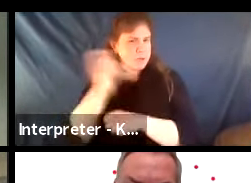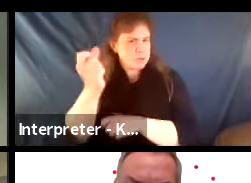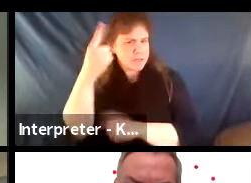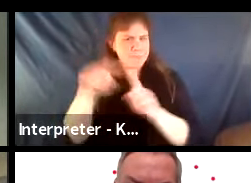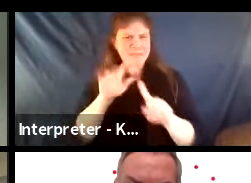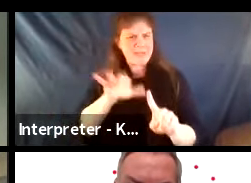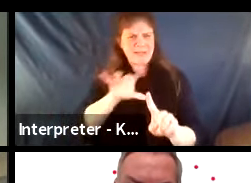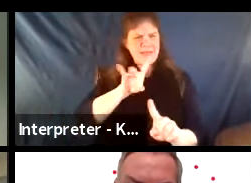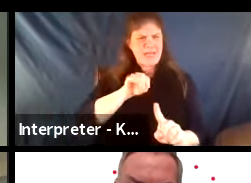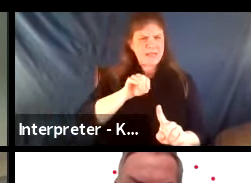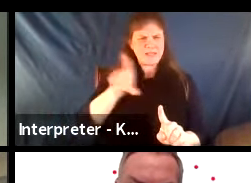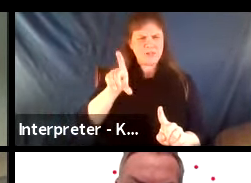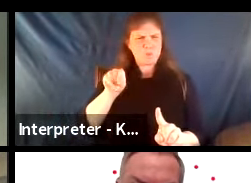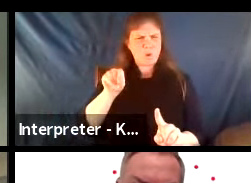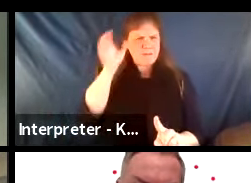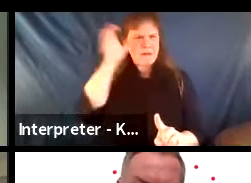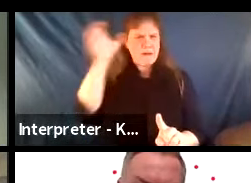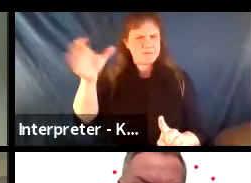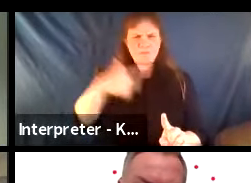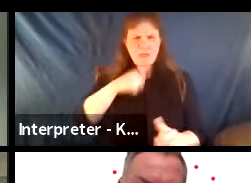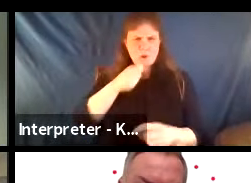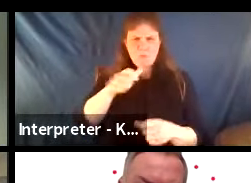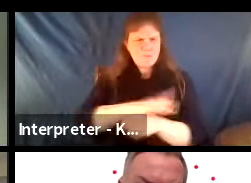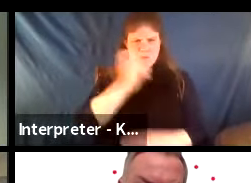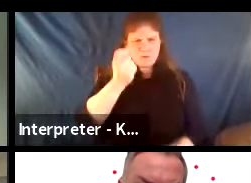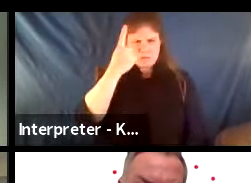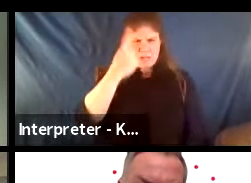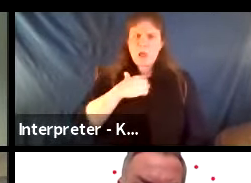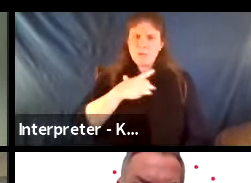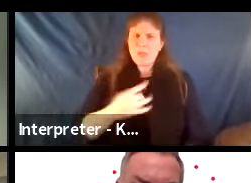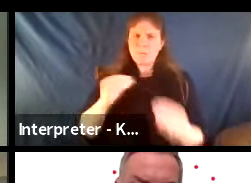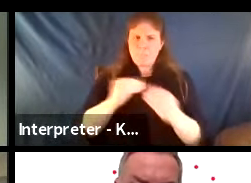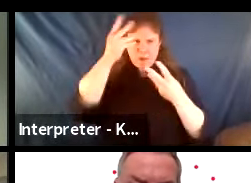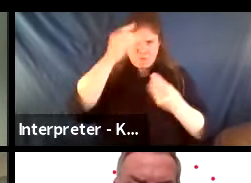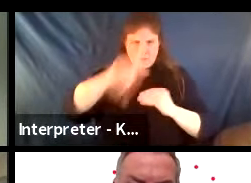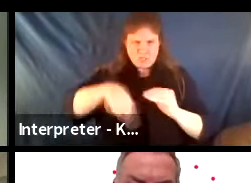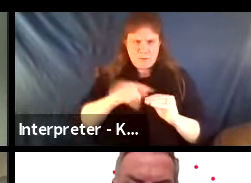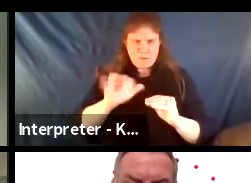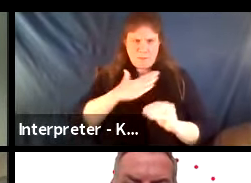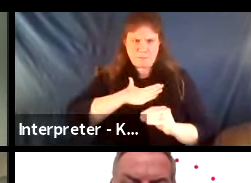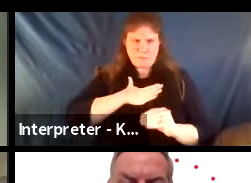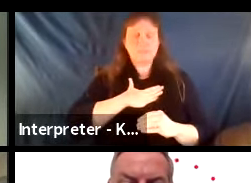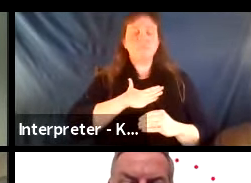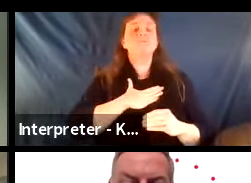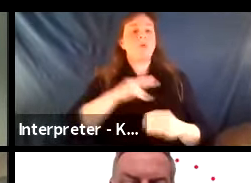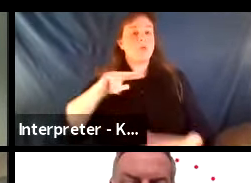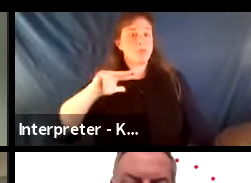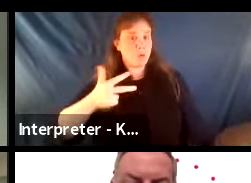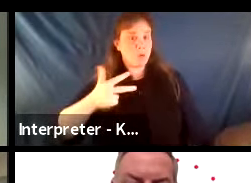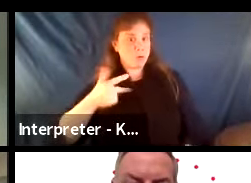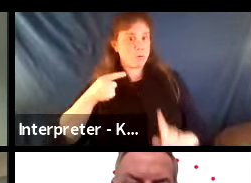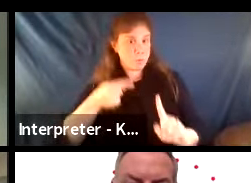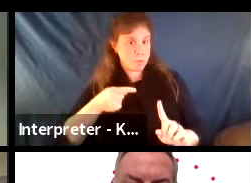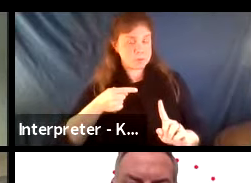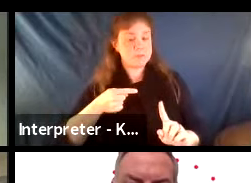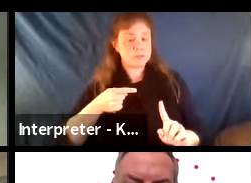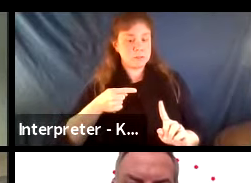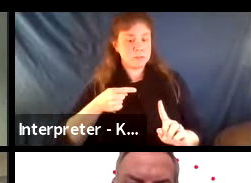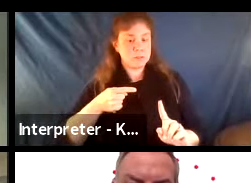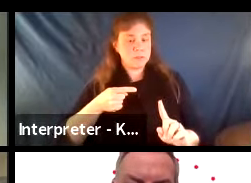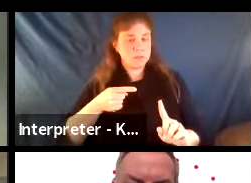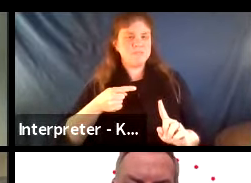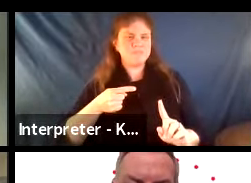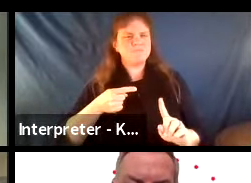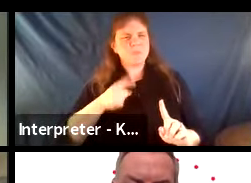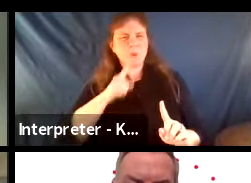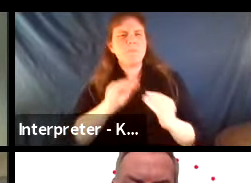and want to re-examine that. And then thirdly, I just wanted to note, that's really my question,